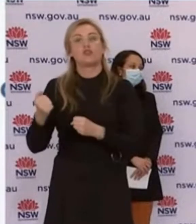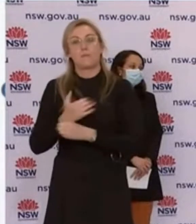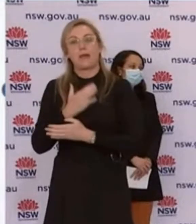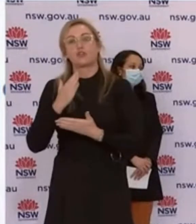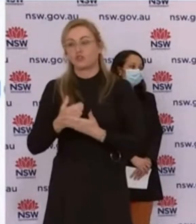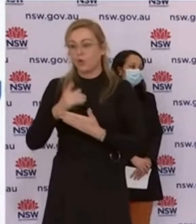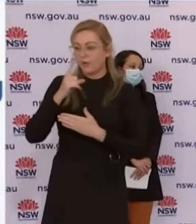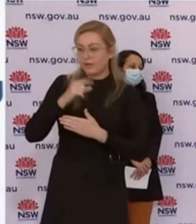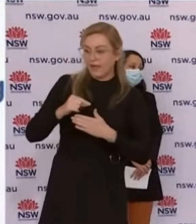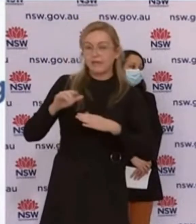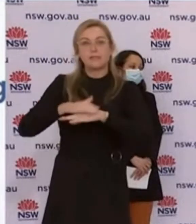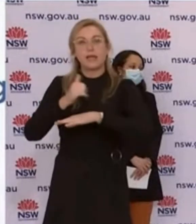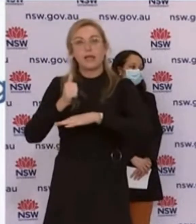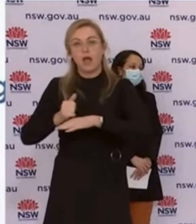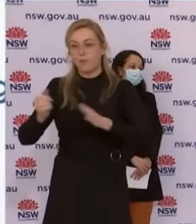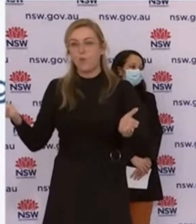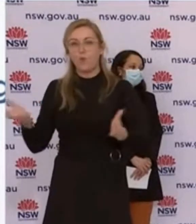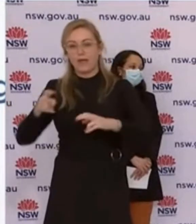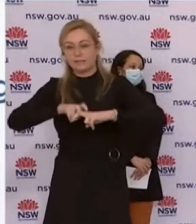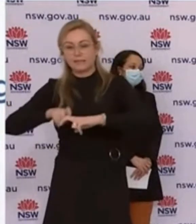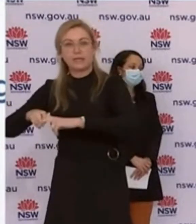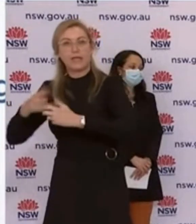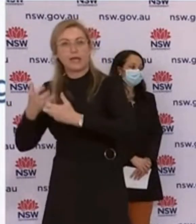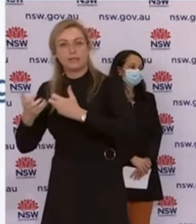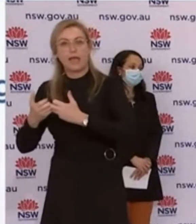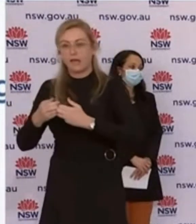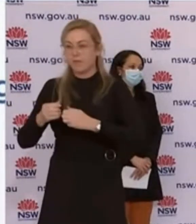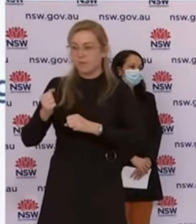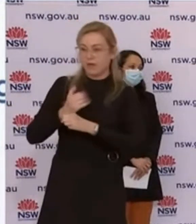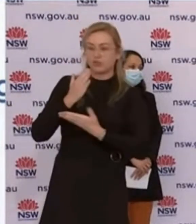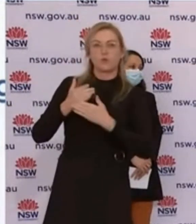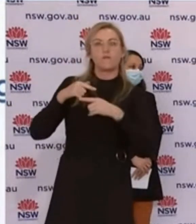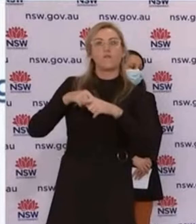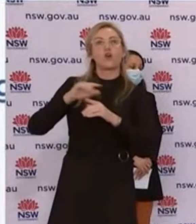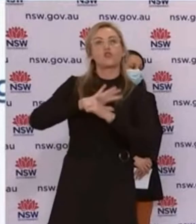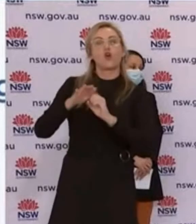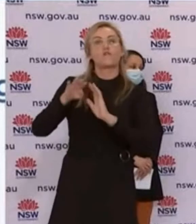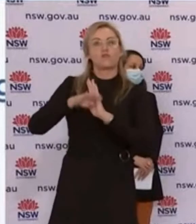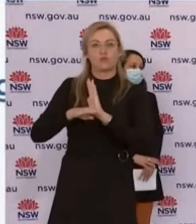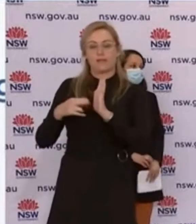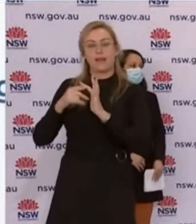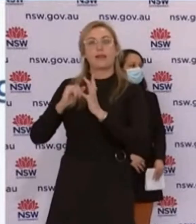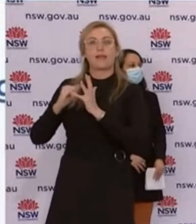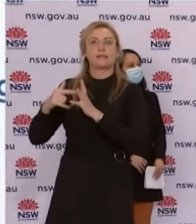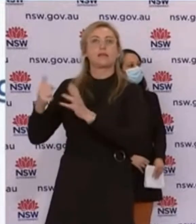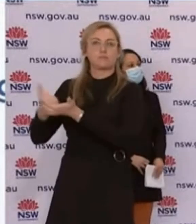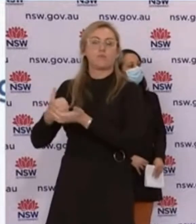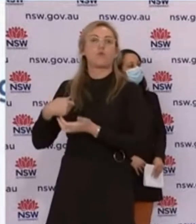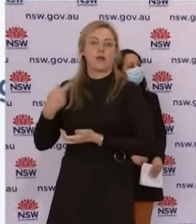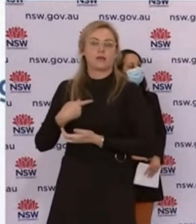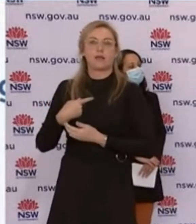had COVID-safe exam settings, and there was more confidence doing that from NESA from the 9th of November. We'll also make sure that